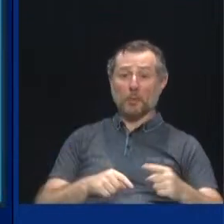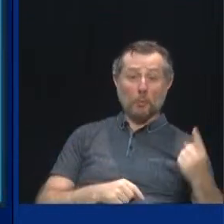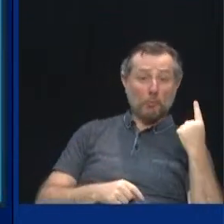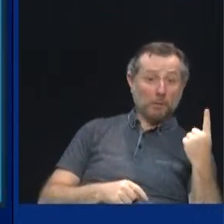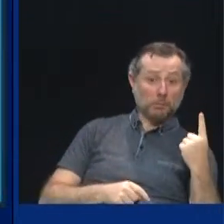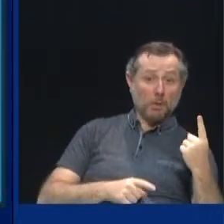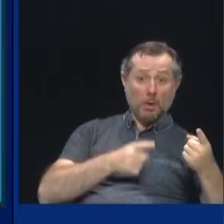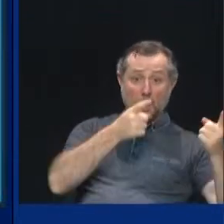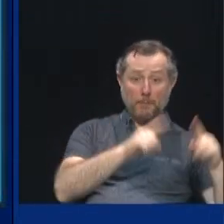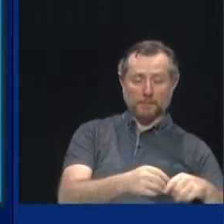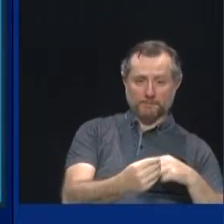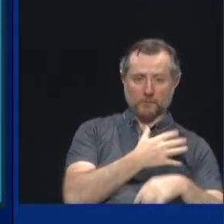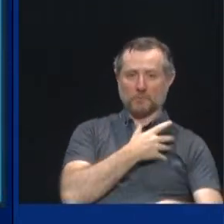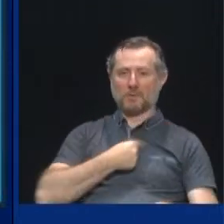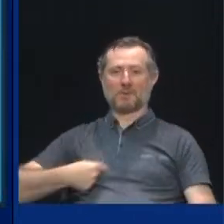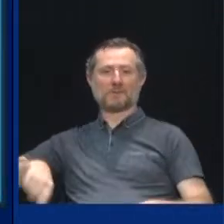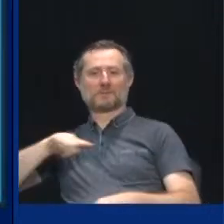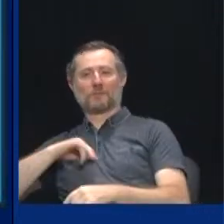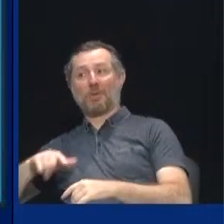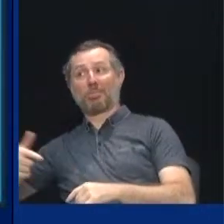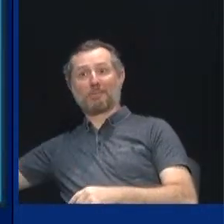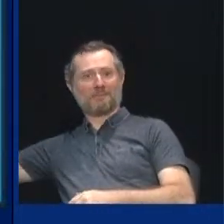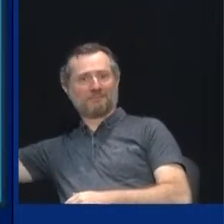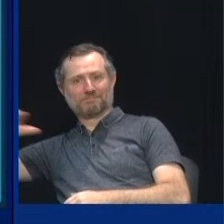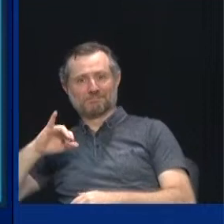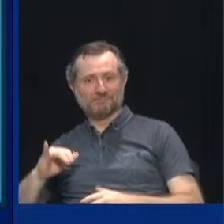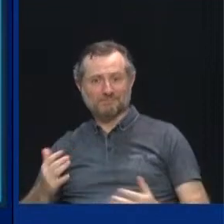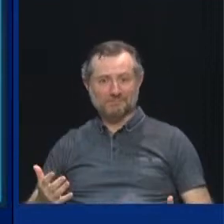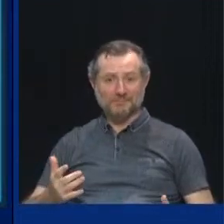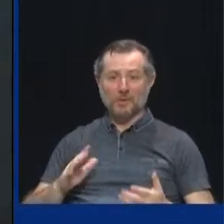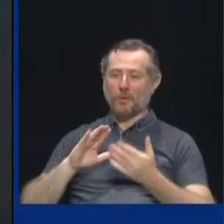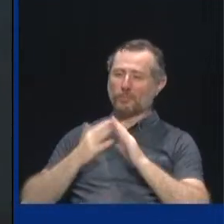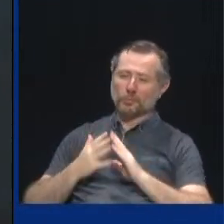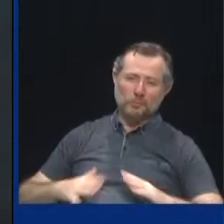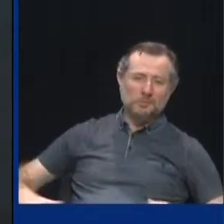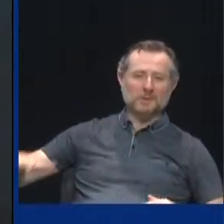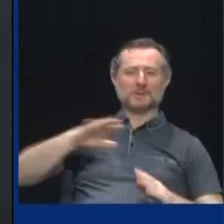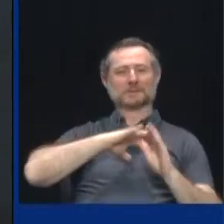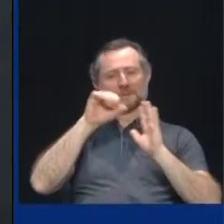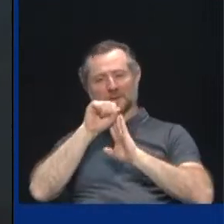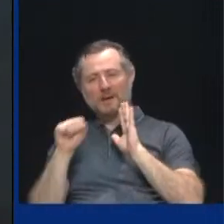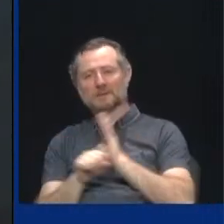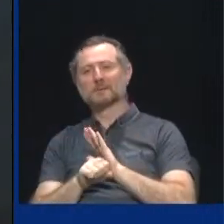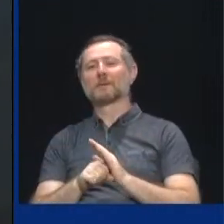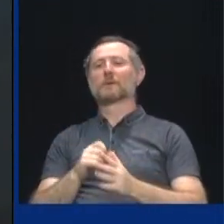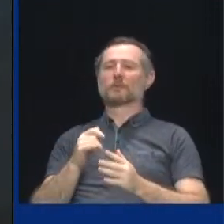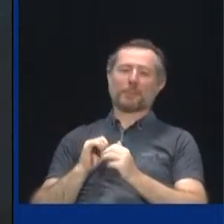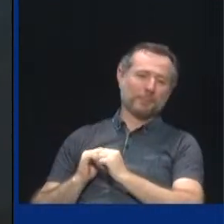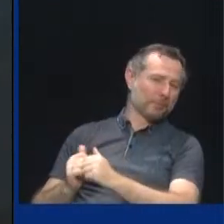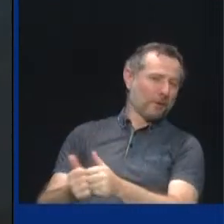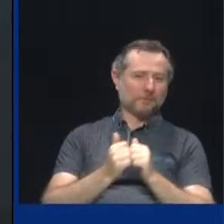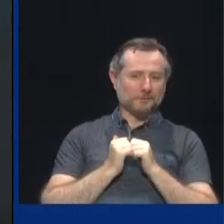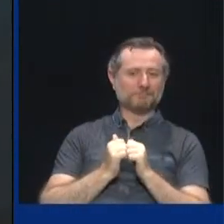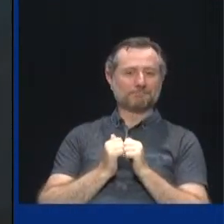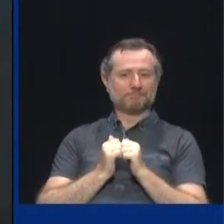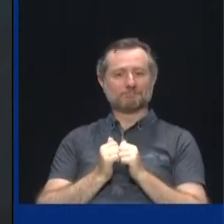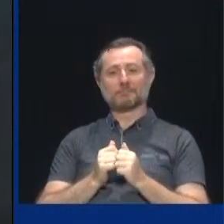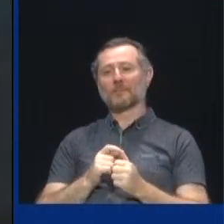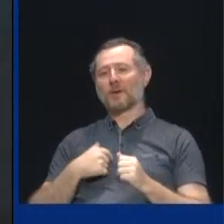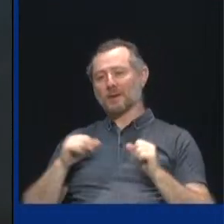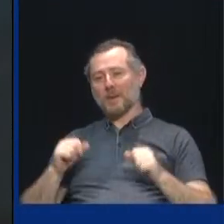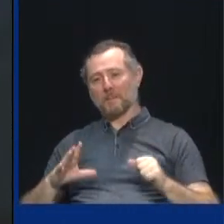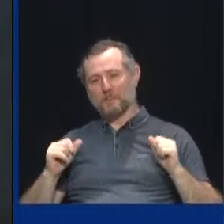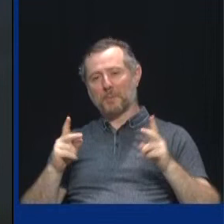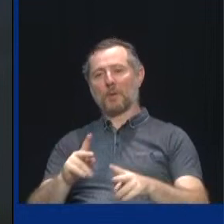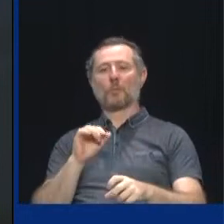this city where we all live together and in this state where we all live together. We have to get back to work. We have to